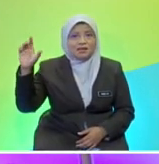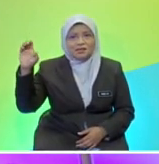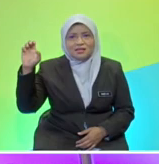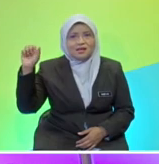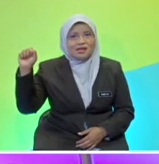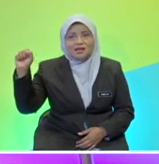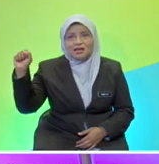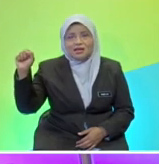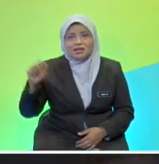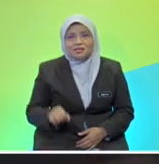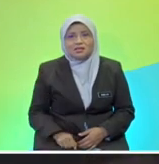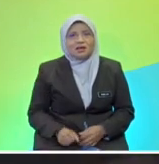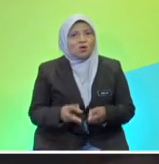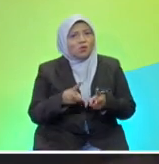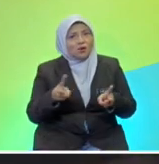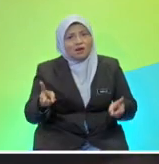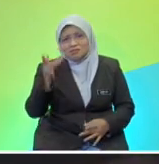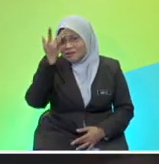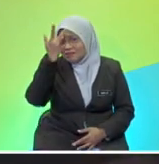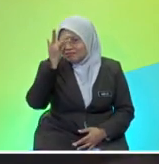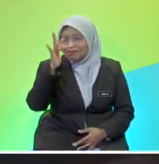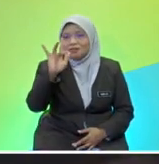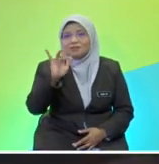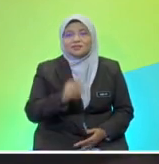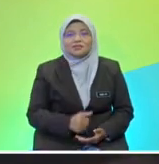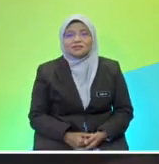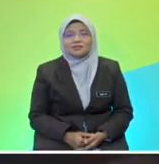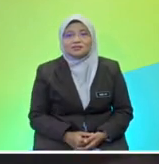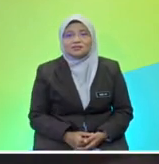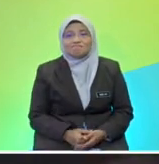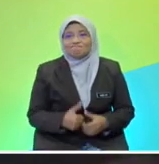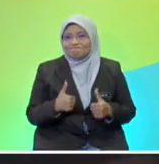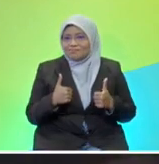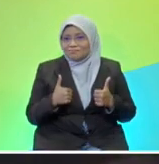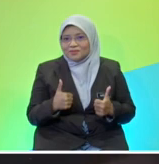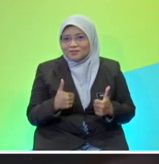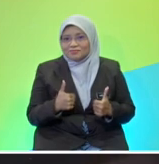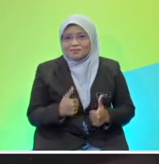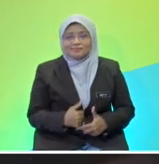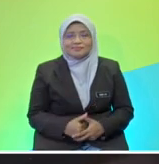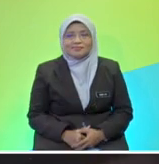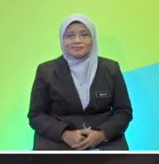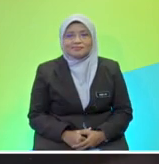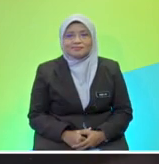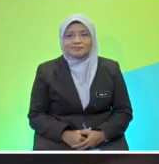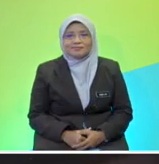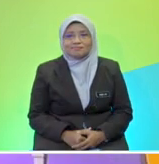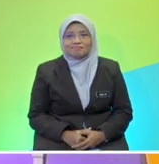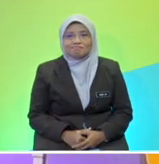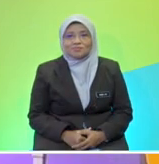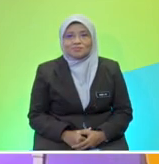M-A-R-B-L-E-S. You're so clever, Anif. You're so clever. Ooh, good. Thank you, teacher. Job. We have a bit. Okay, I think we have two